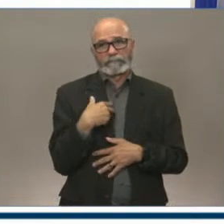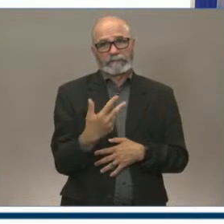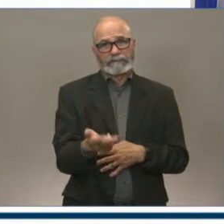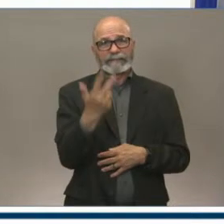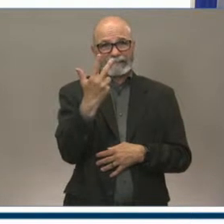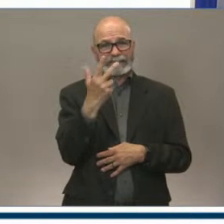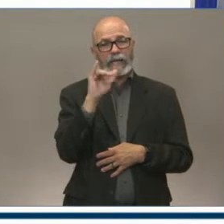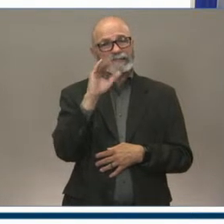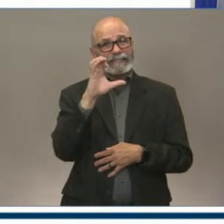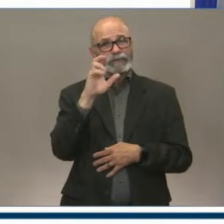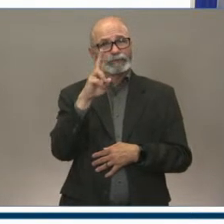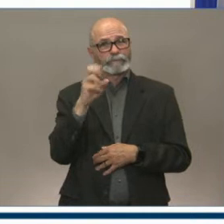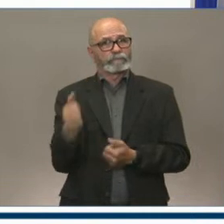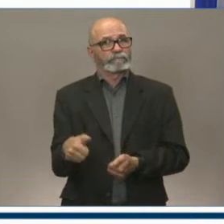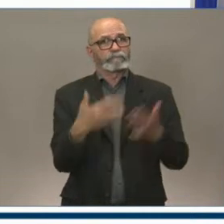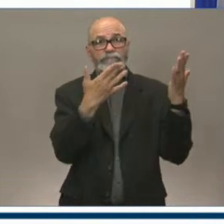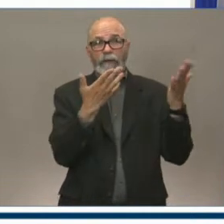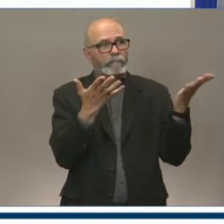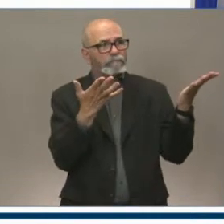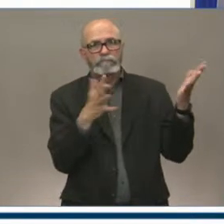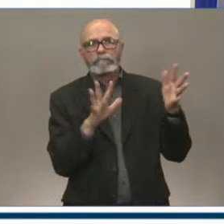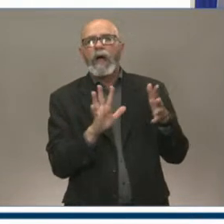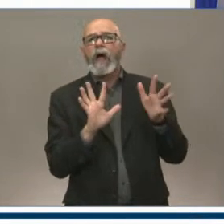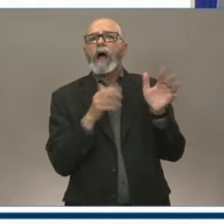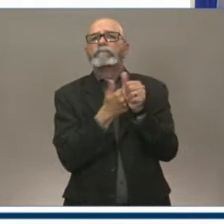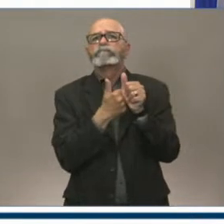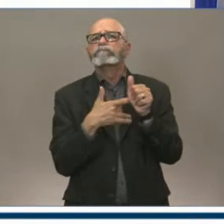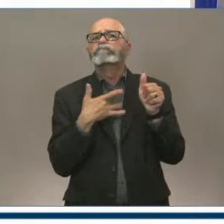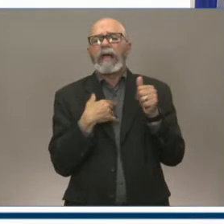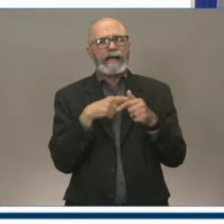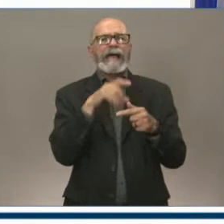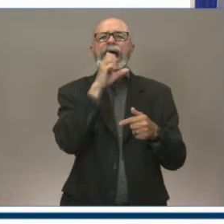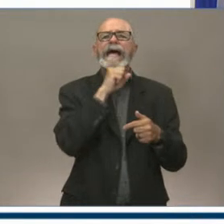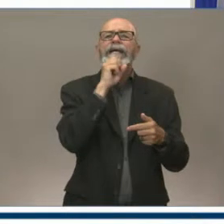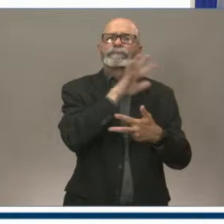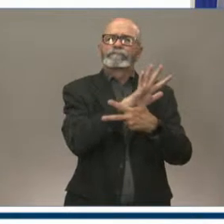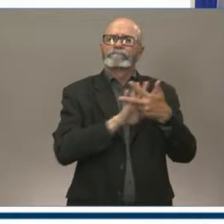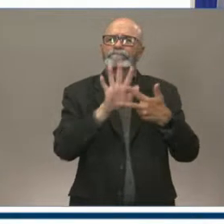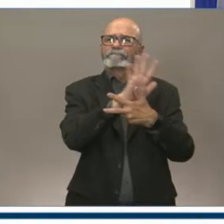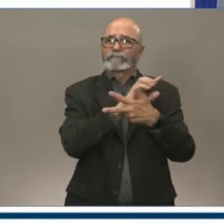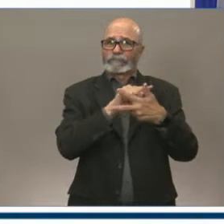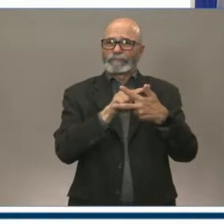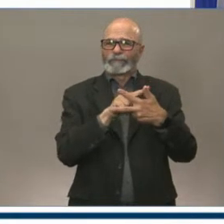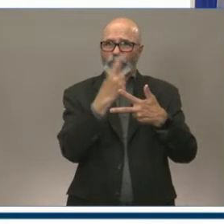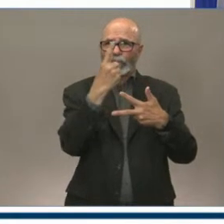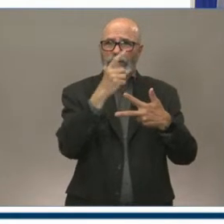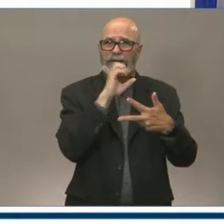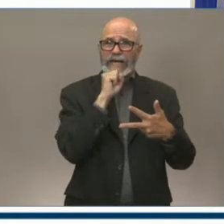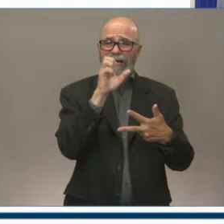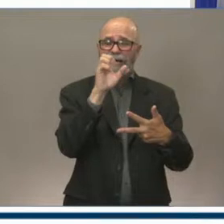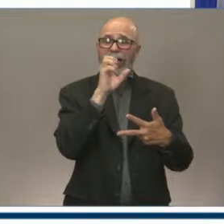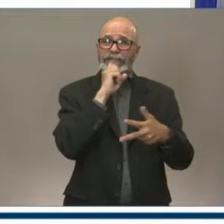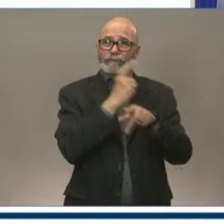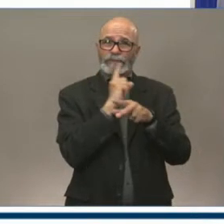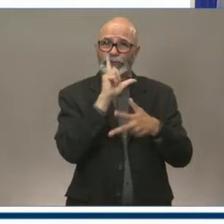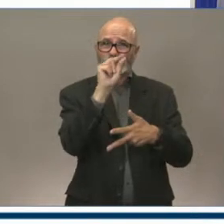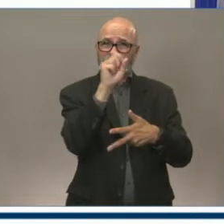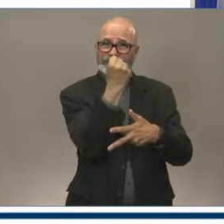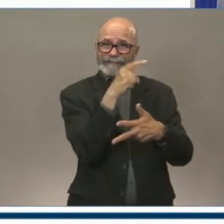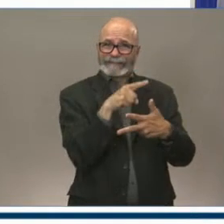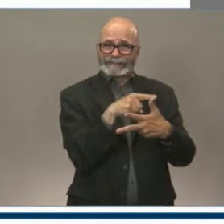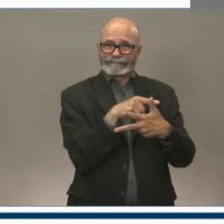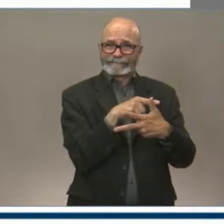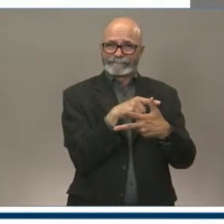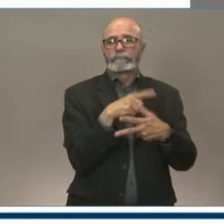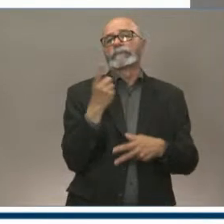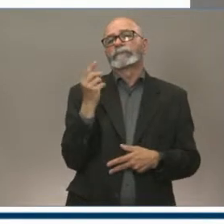give us a bit more information or detail about their age ranges? I think we heard yesterday there was one person in their 20s. So that person I'm